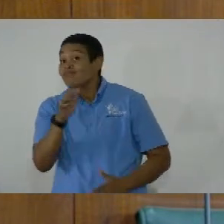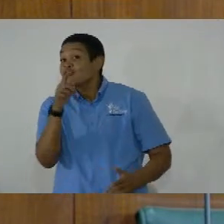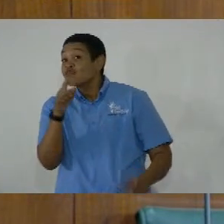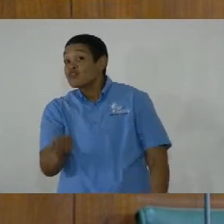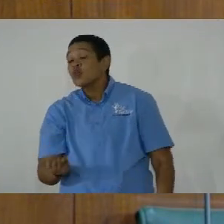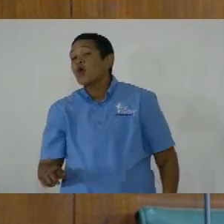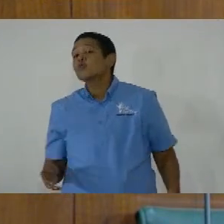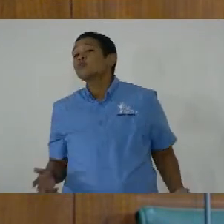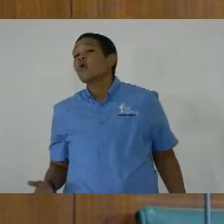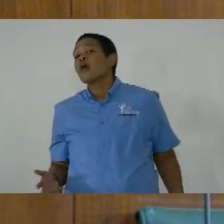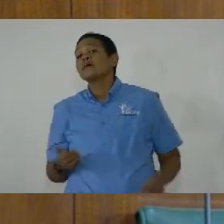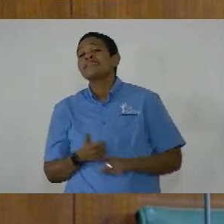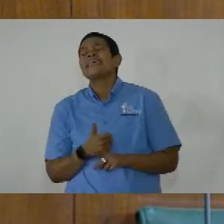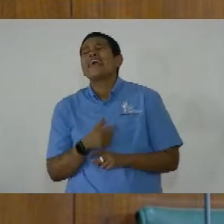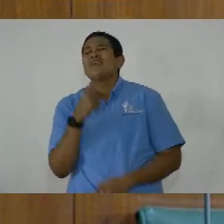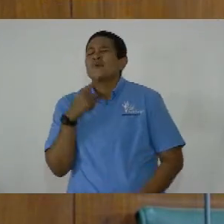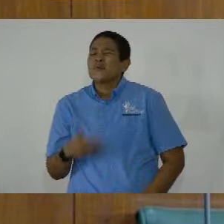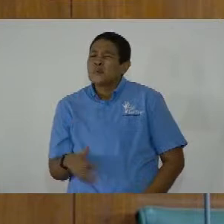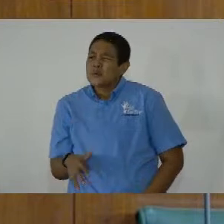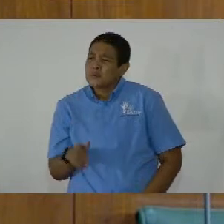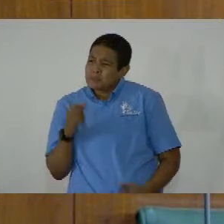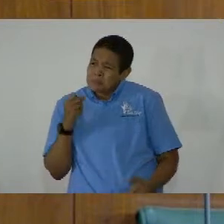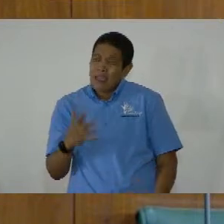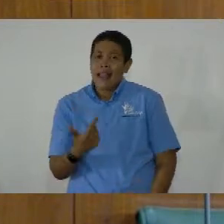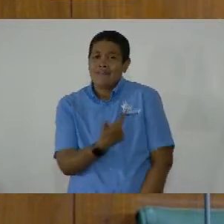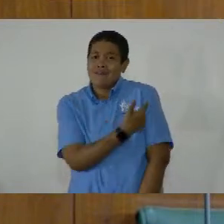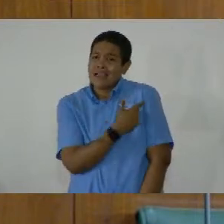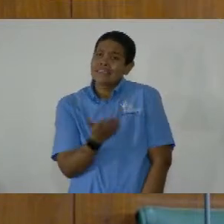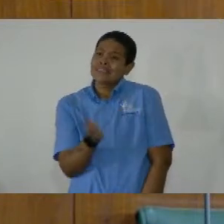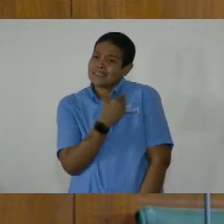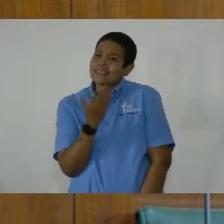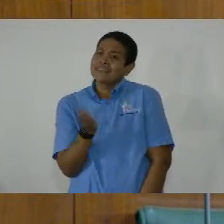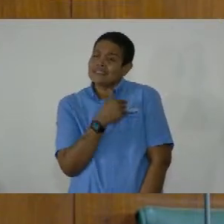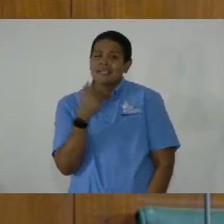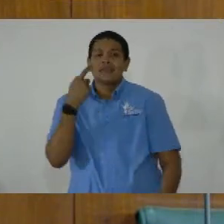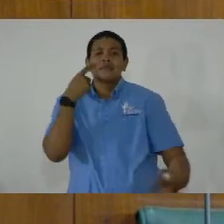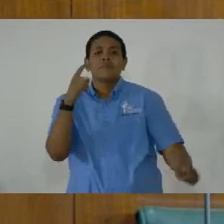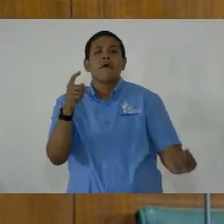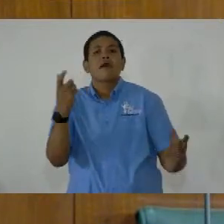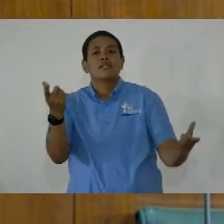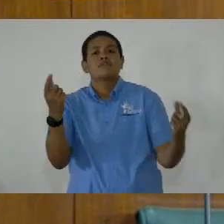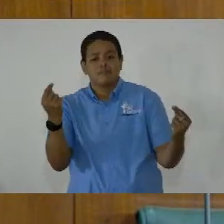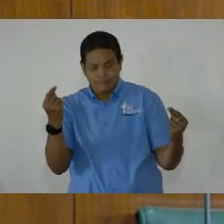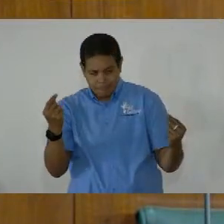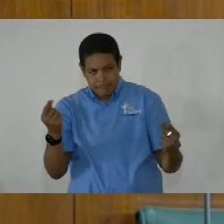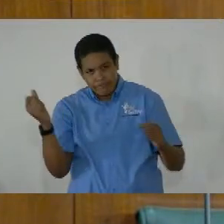result, a significant amount of vaccine was eventually dumped.